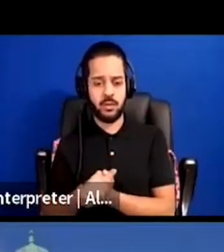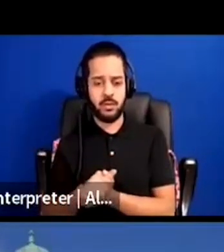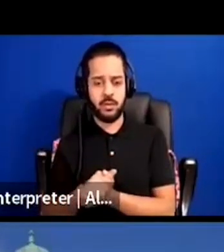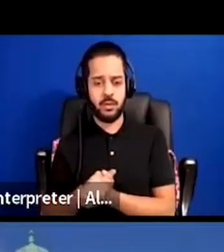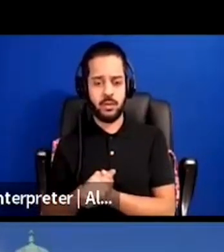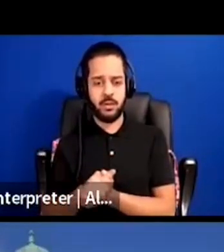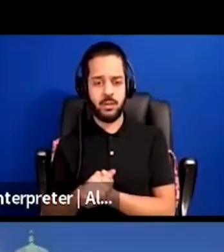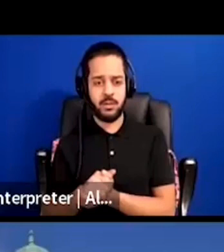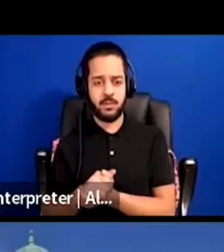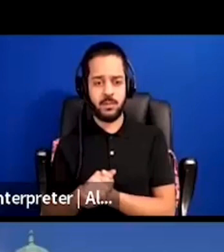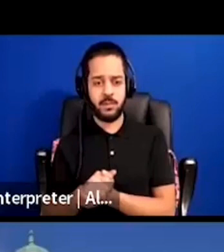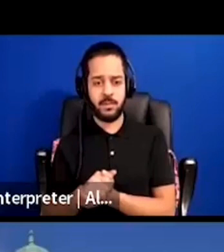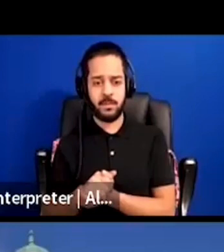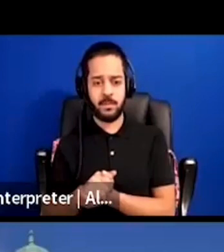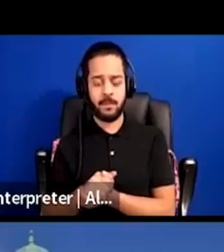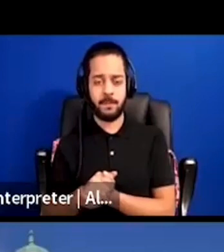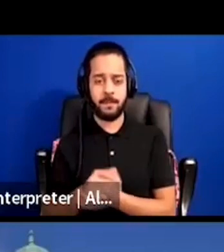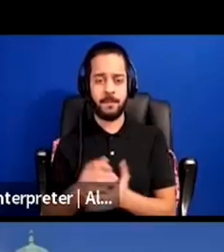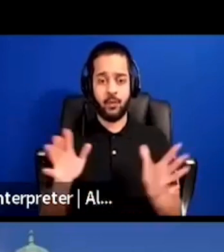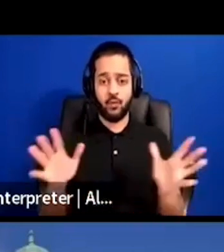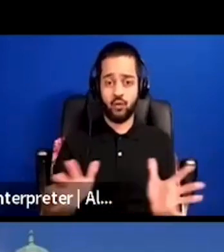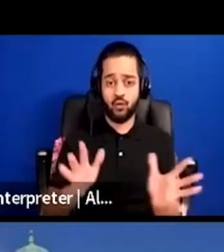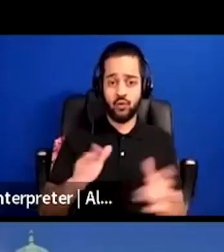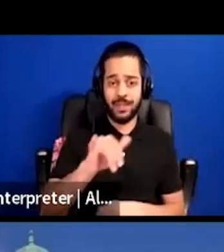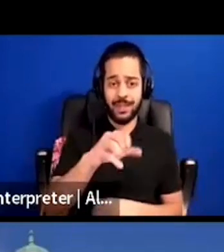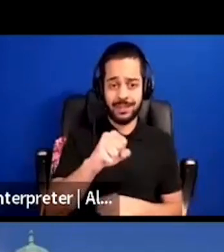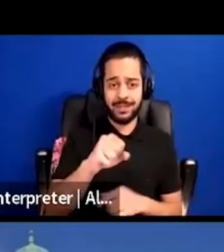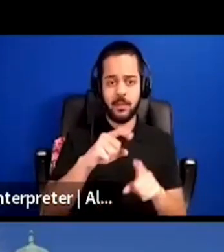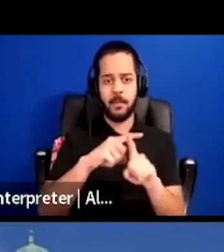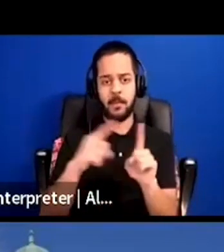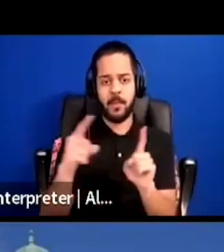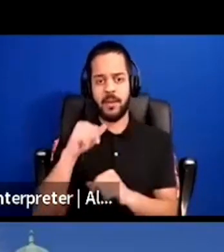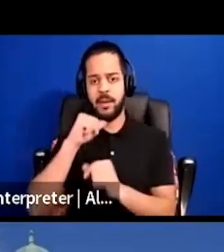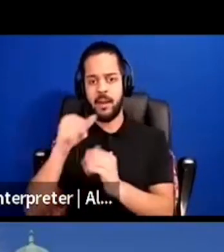While it is encouraged, it is optional. And